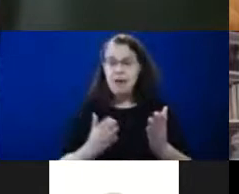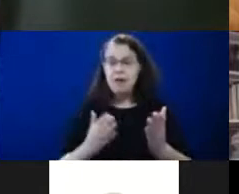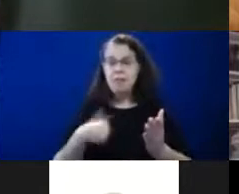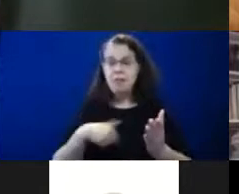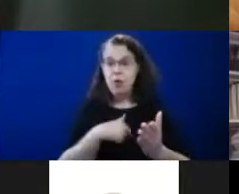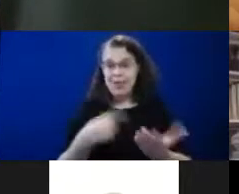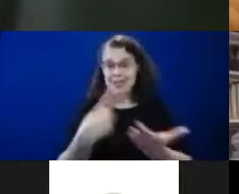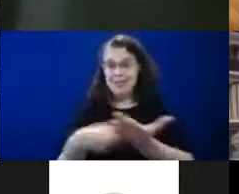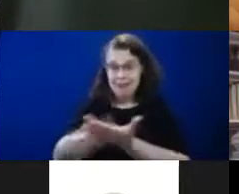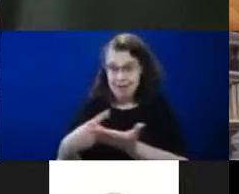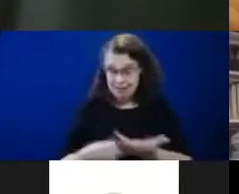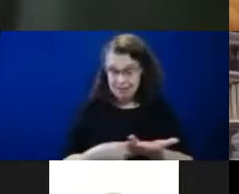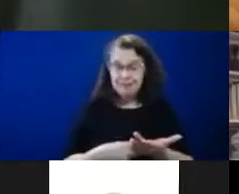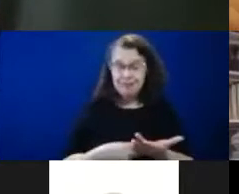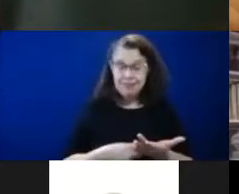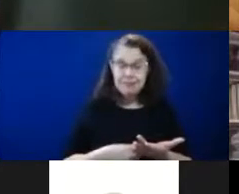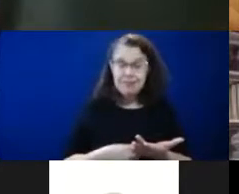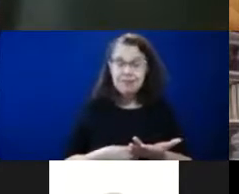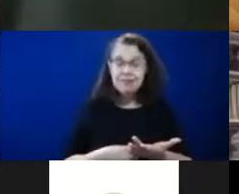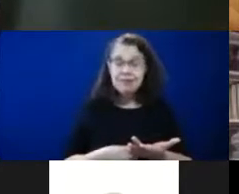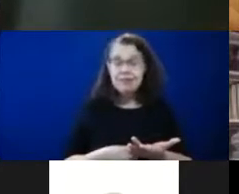the what does